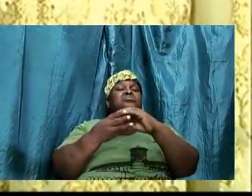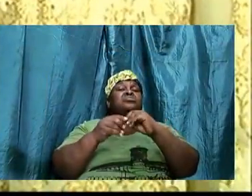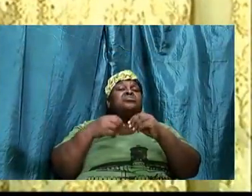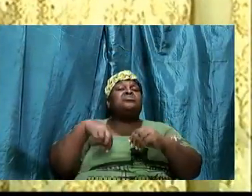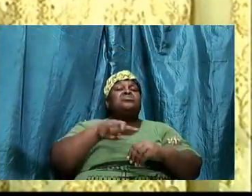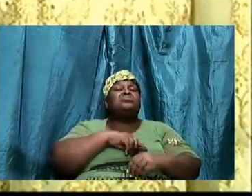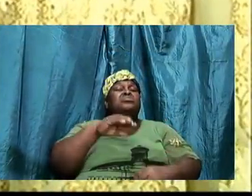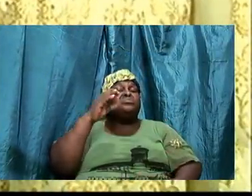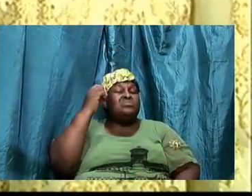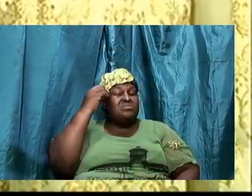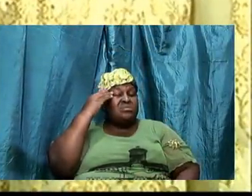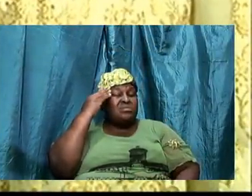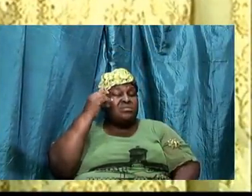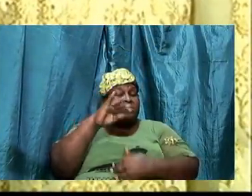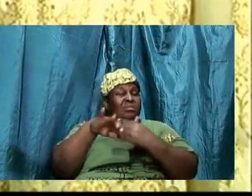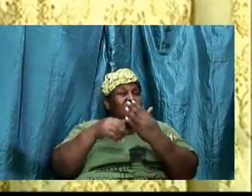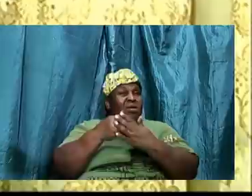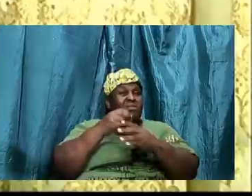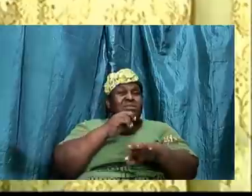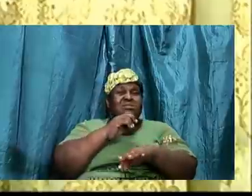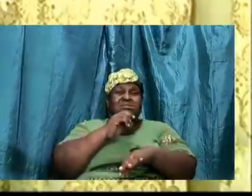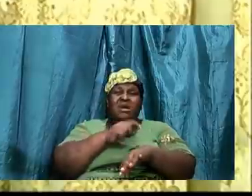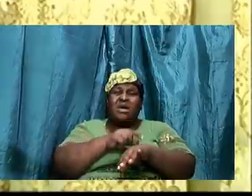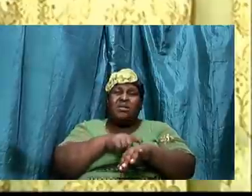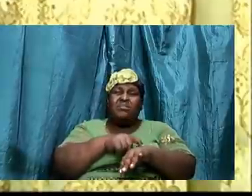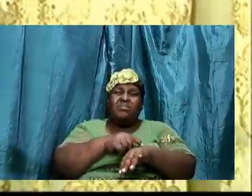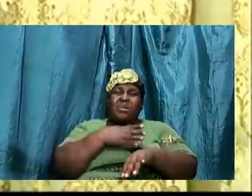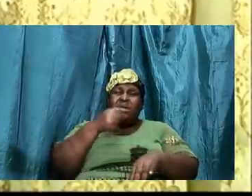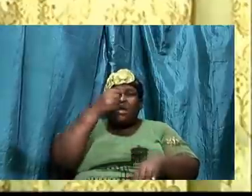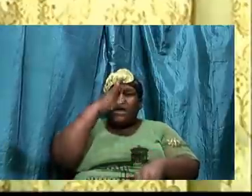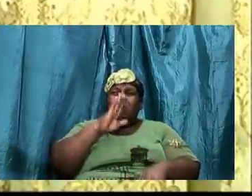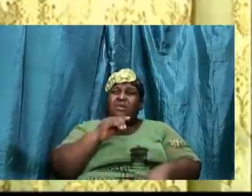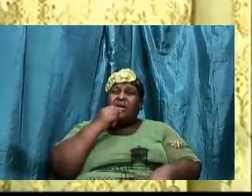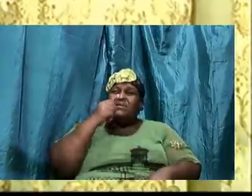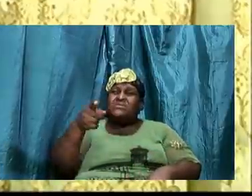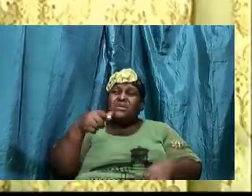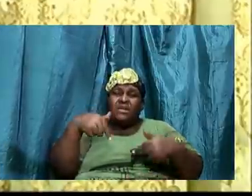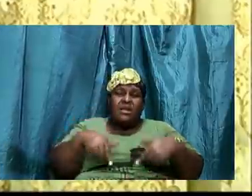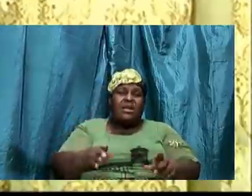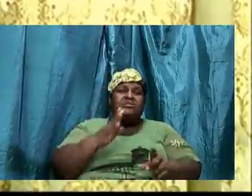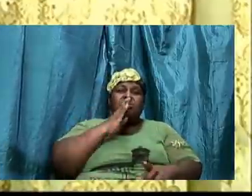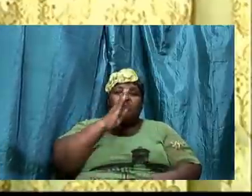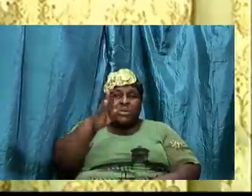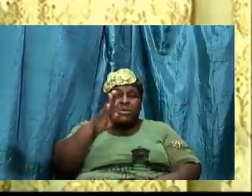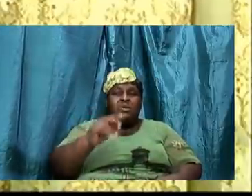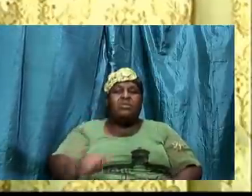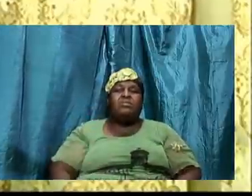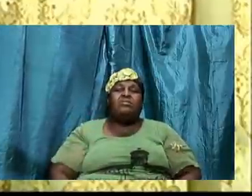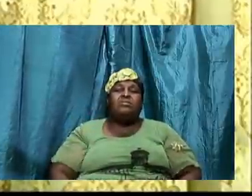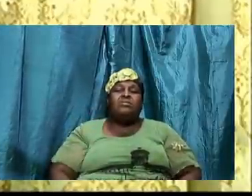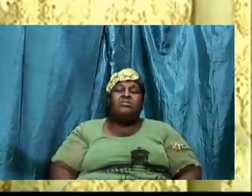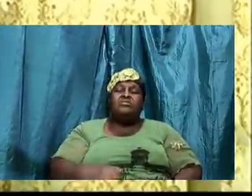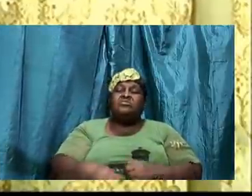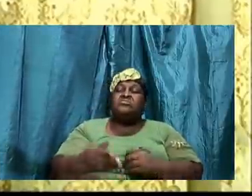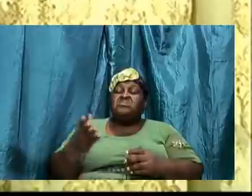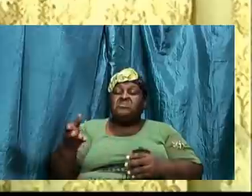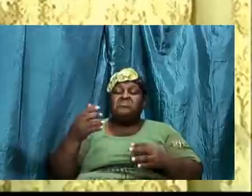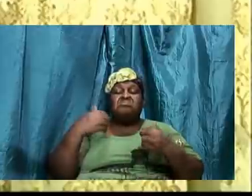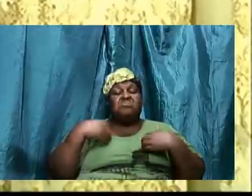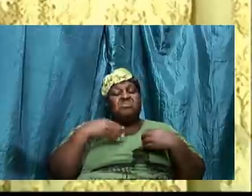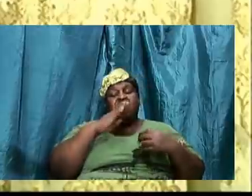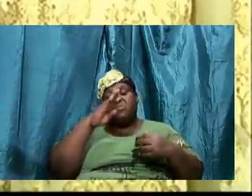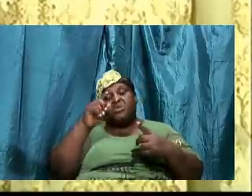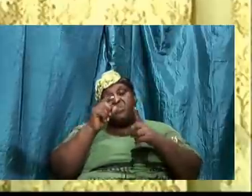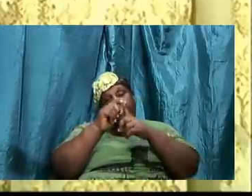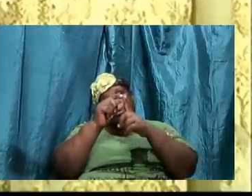of the time, the Bible says, and God said, let there be. So there had to be word